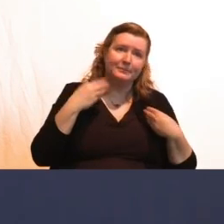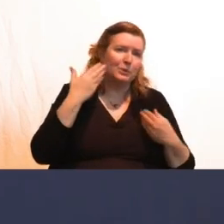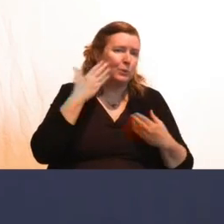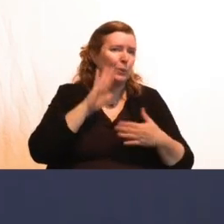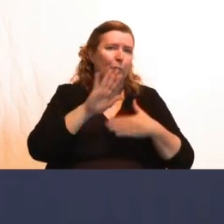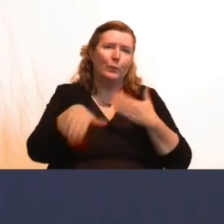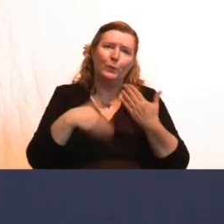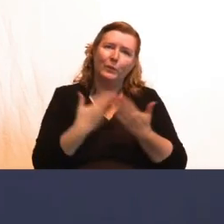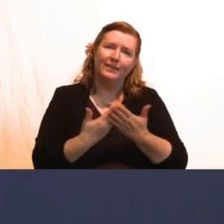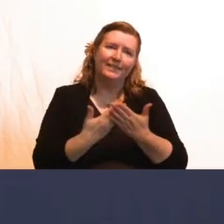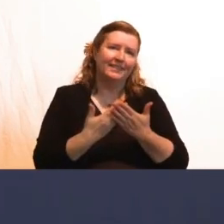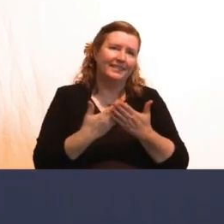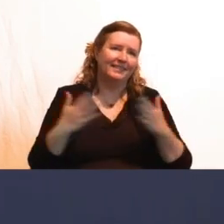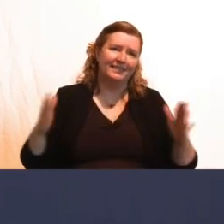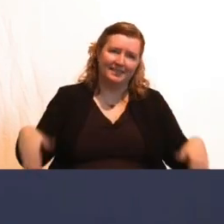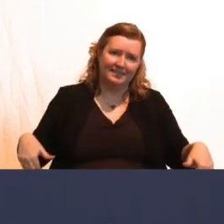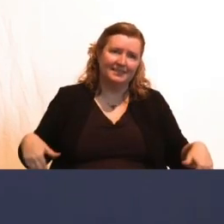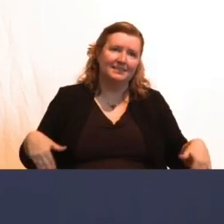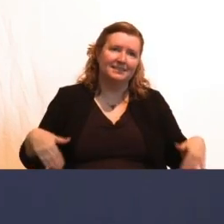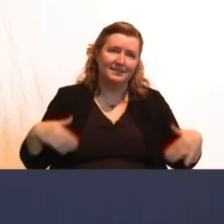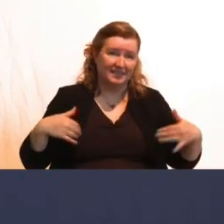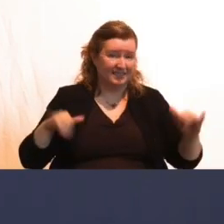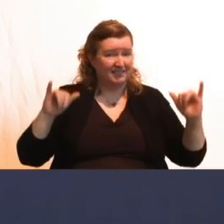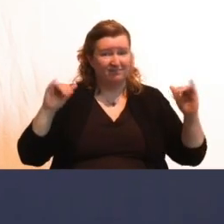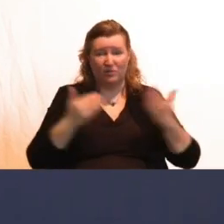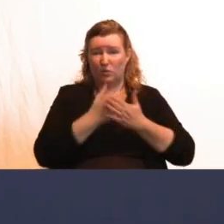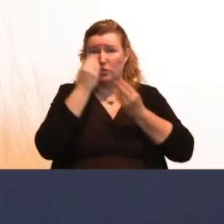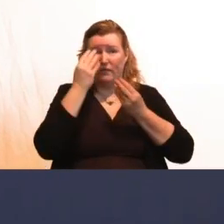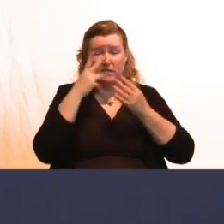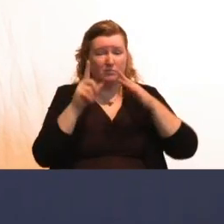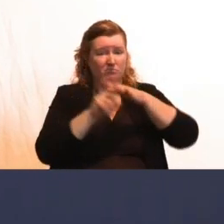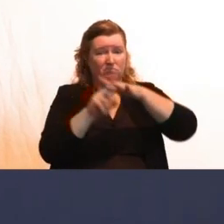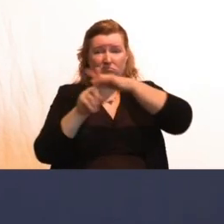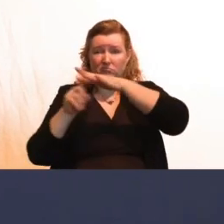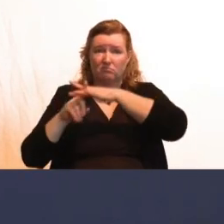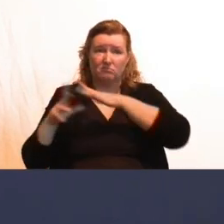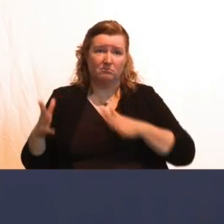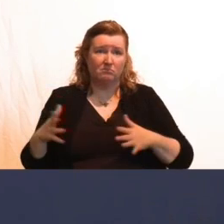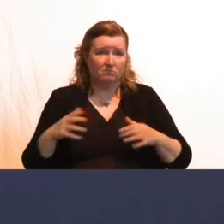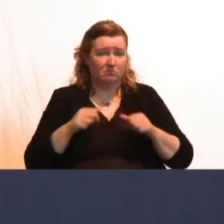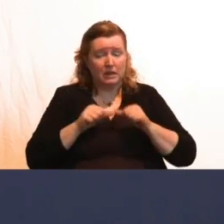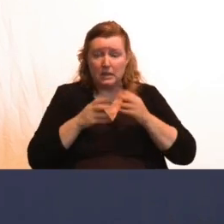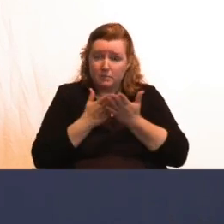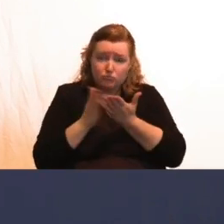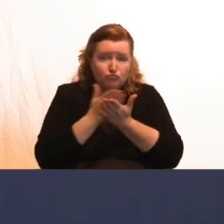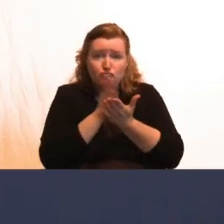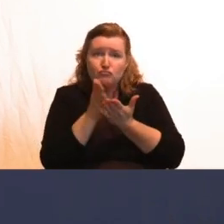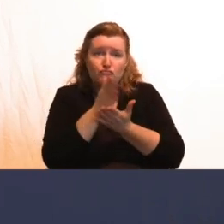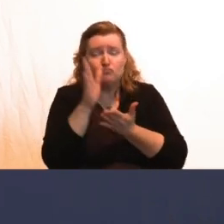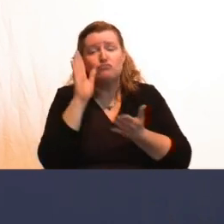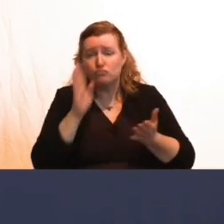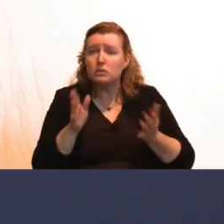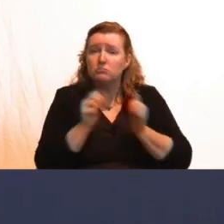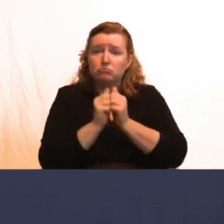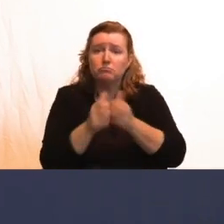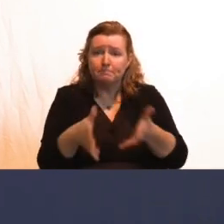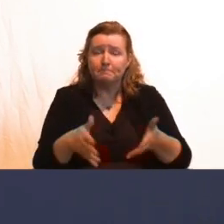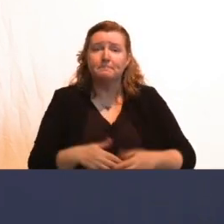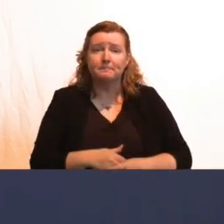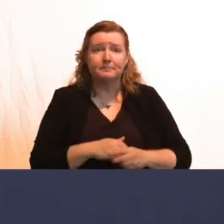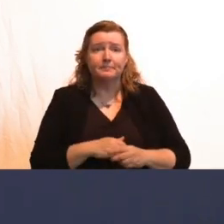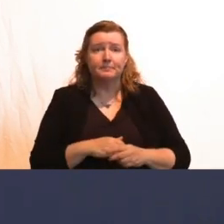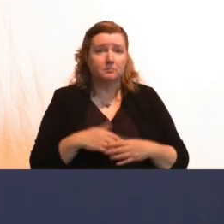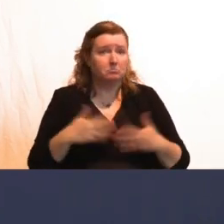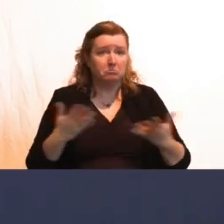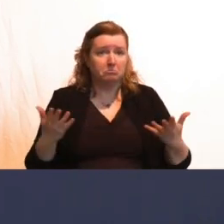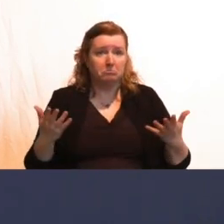navigate this together. And I don't know if there's anything else any of the three health experts want to say on the variant. It's something that I think all health officials are